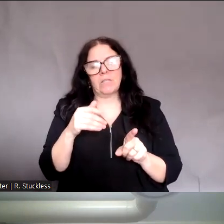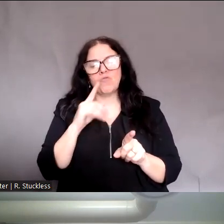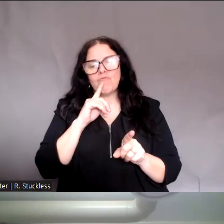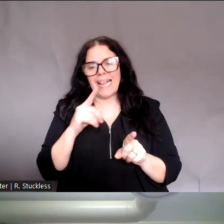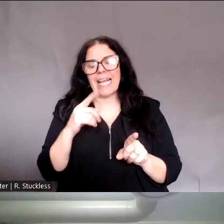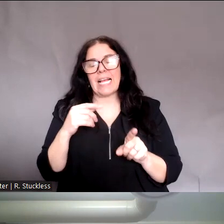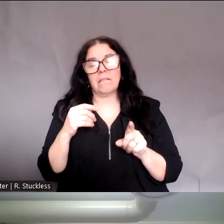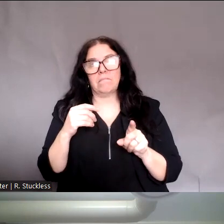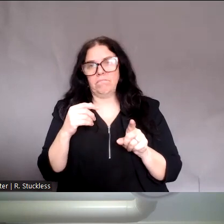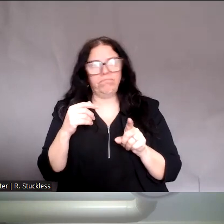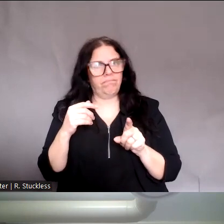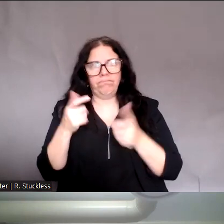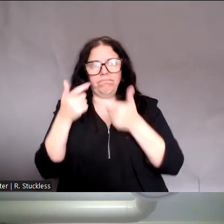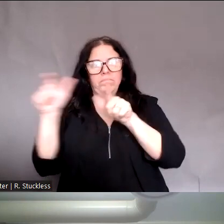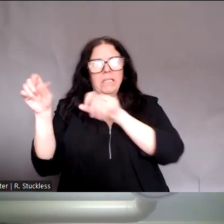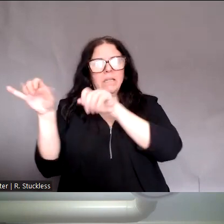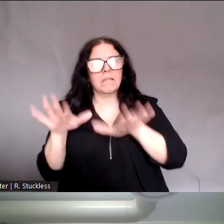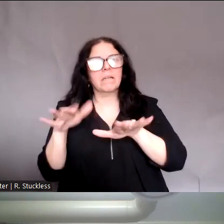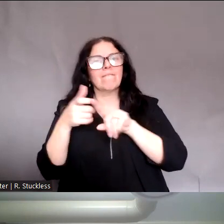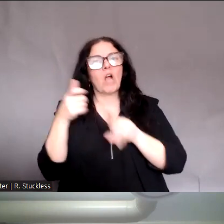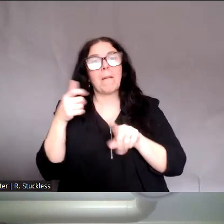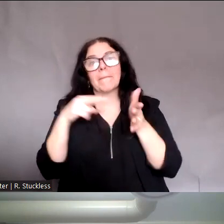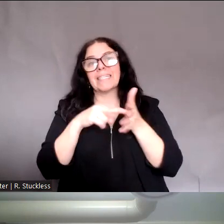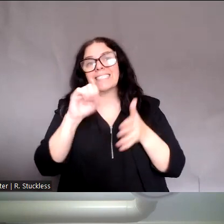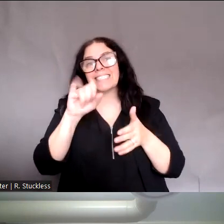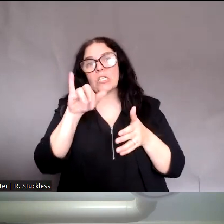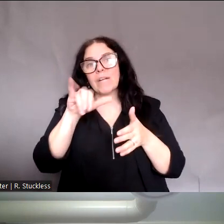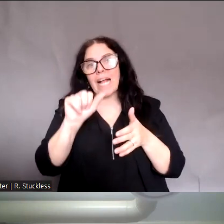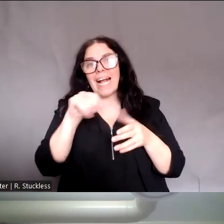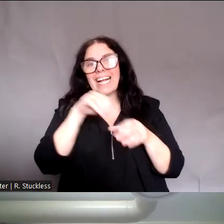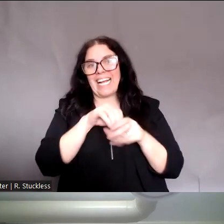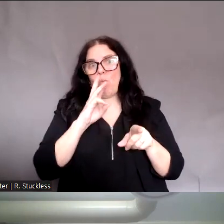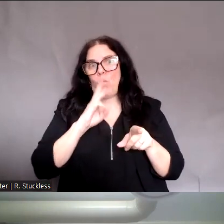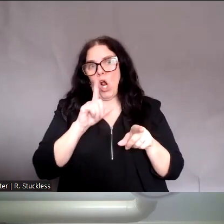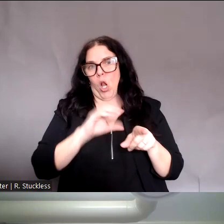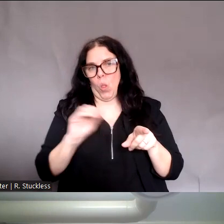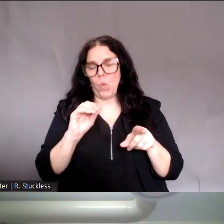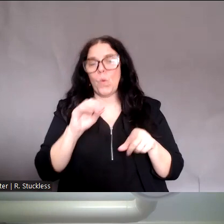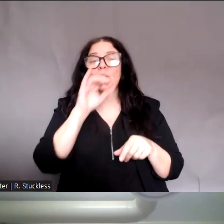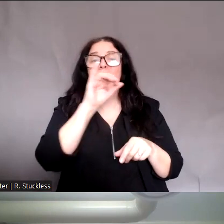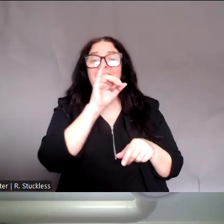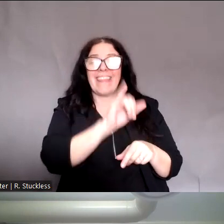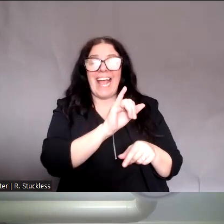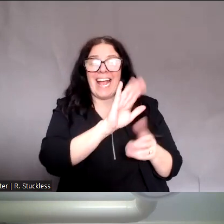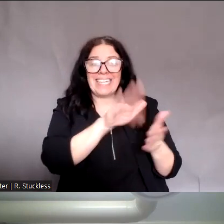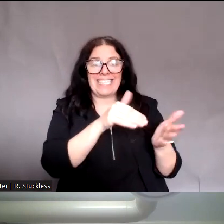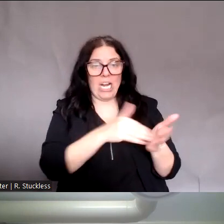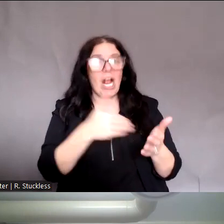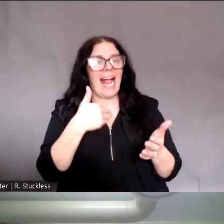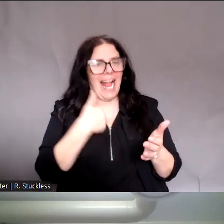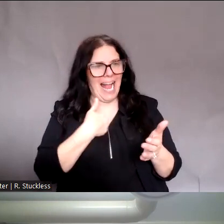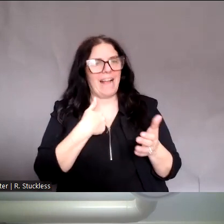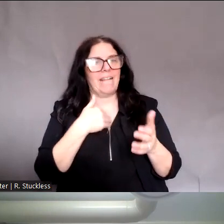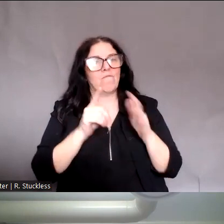Syrian refugees that were moving into Waterloo region, and the working center had a Syrian refugee program that they were running, and they